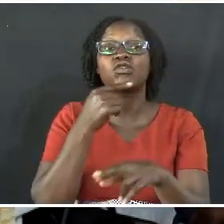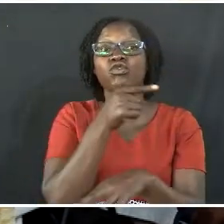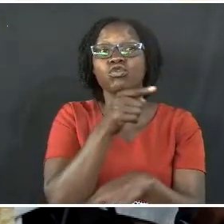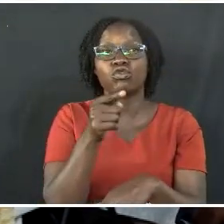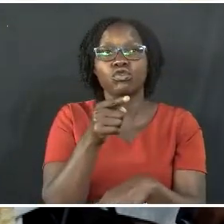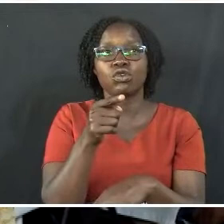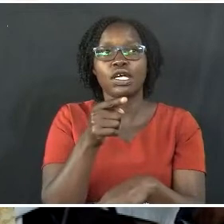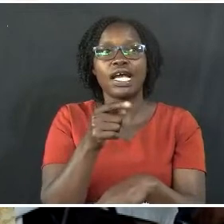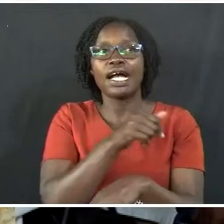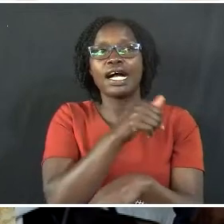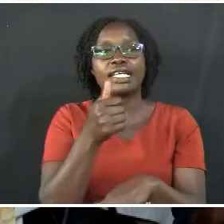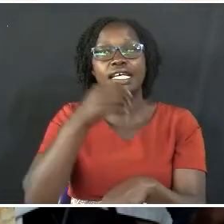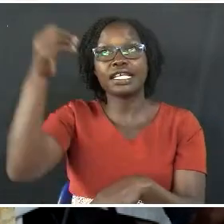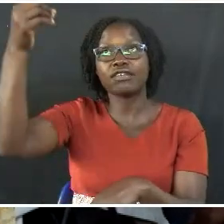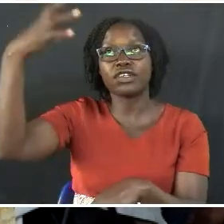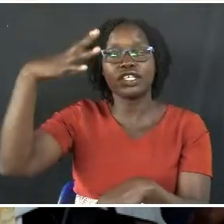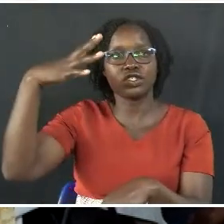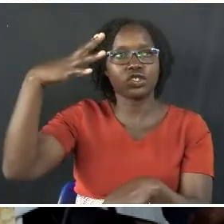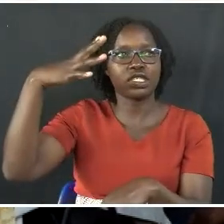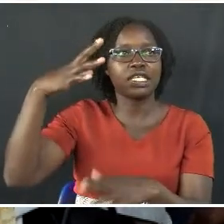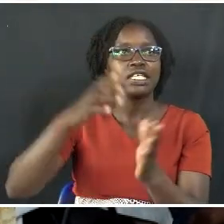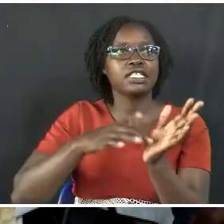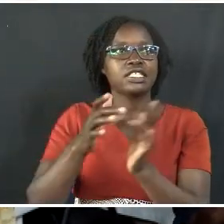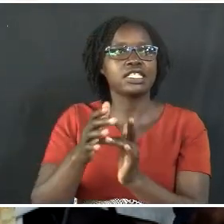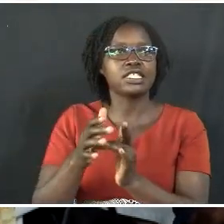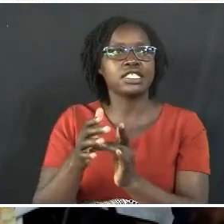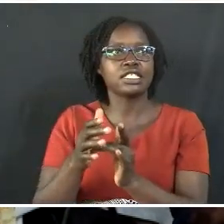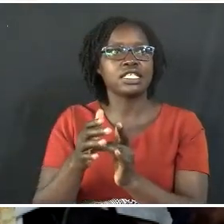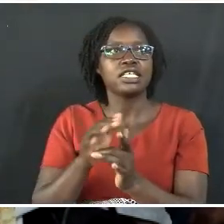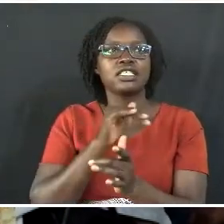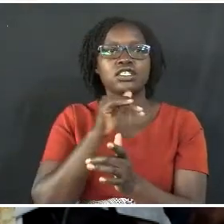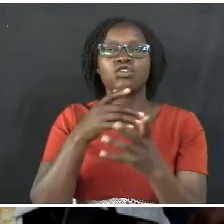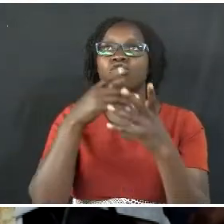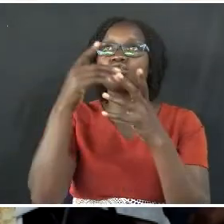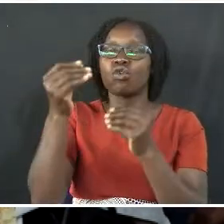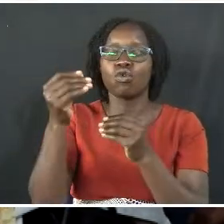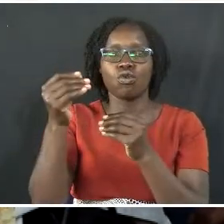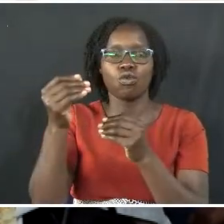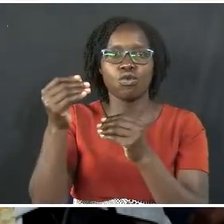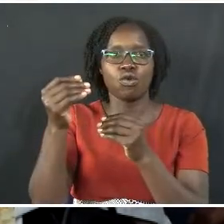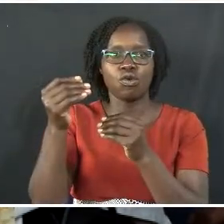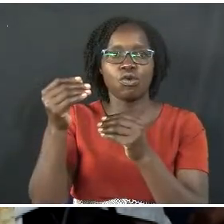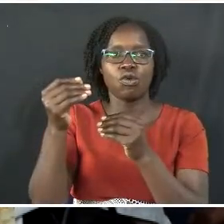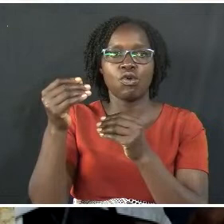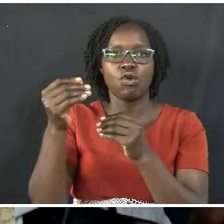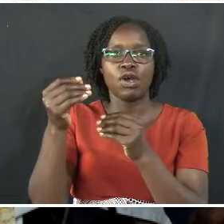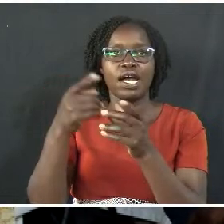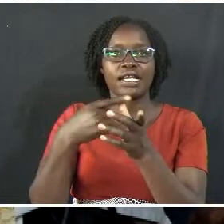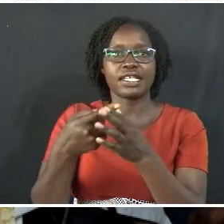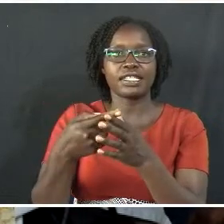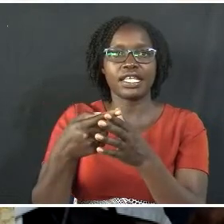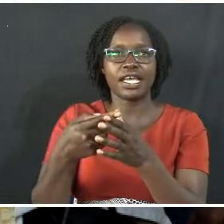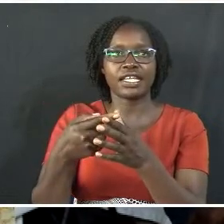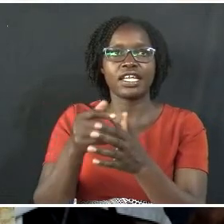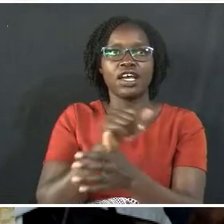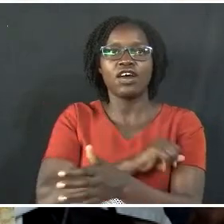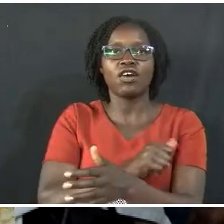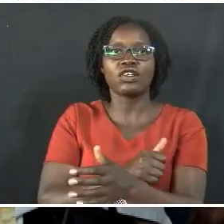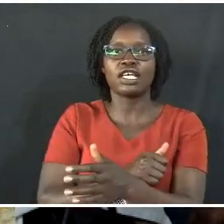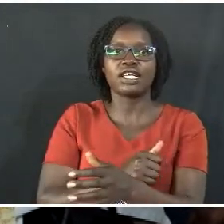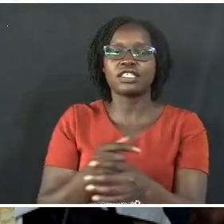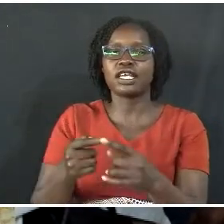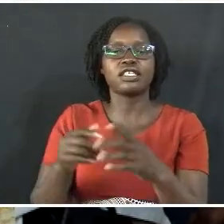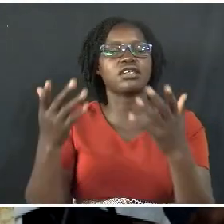you. Another revelation. Jesus did not go and then organize